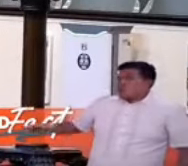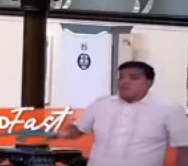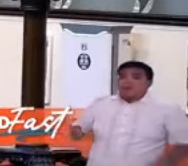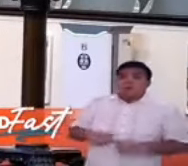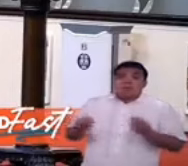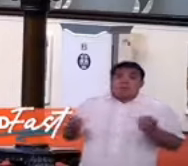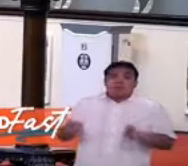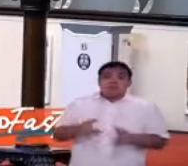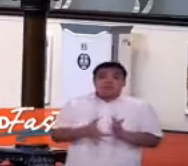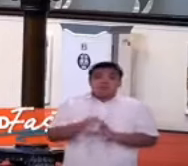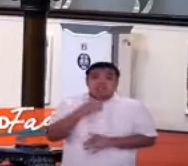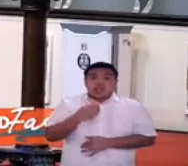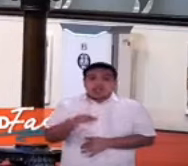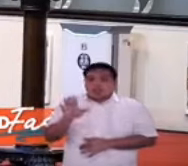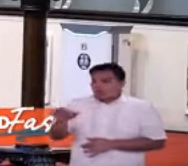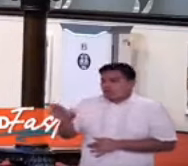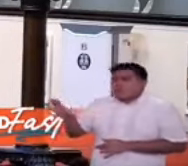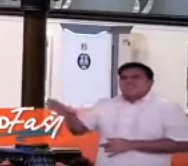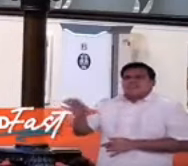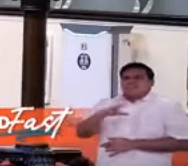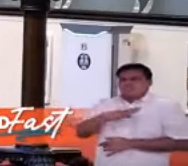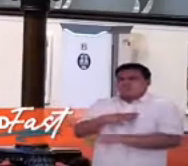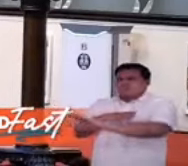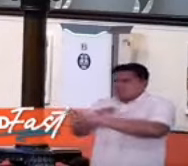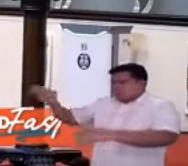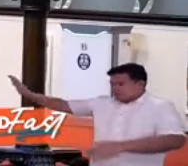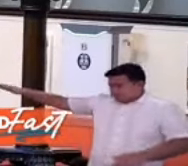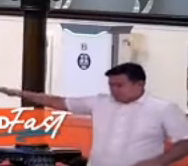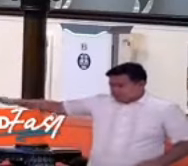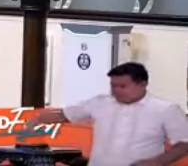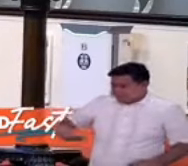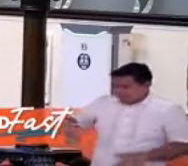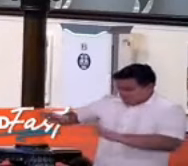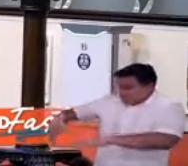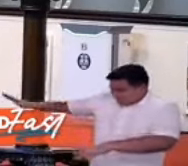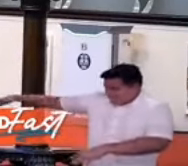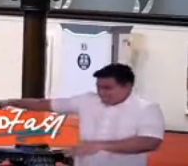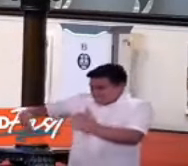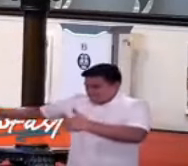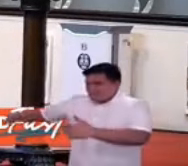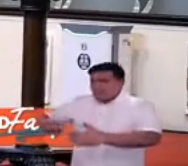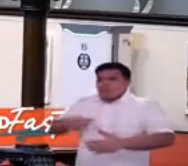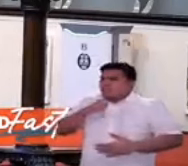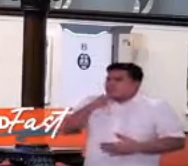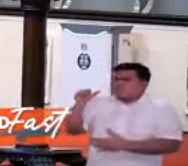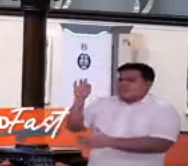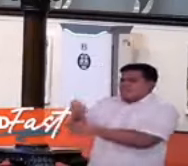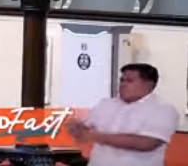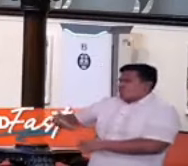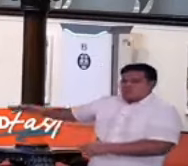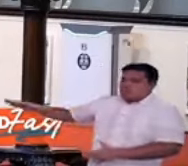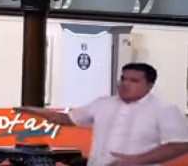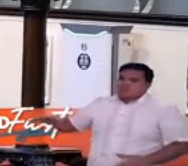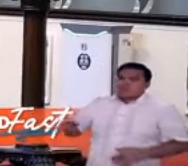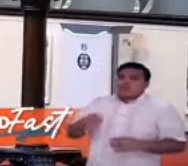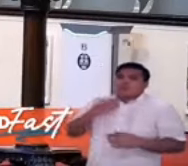But what did the Lord Jesus Christ say? Allow or suffer little children to come unto me and forbid them not, for